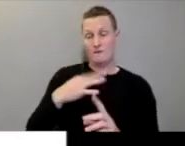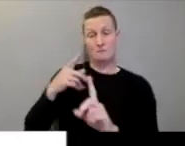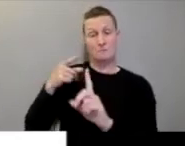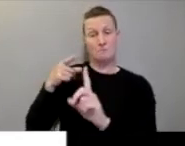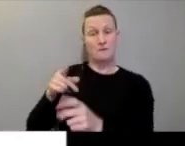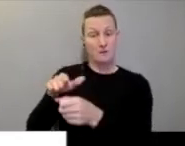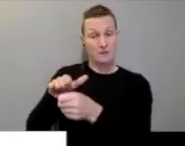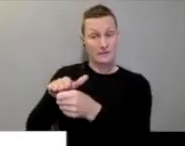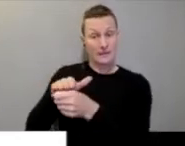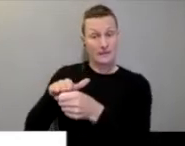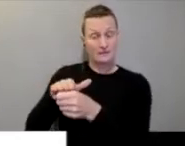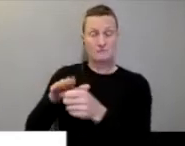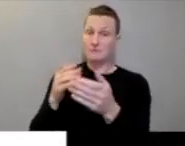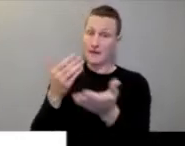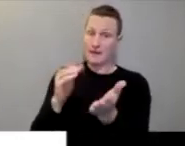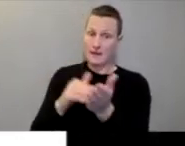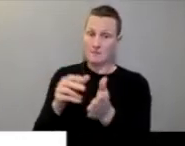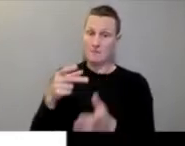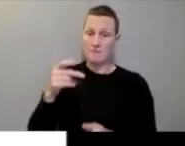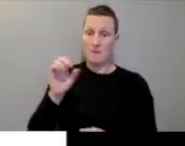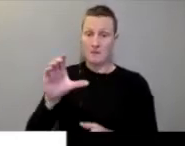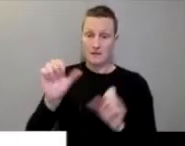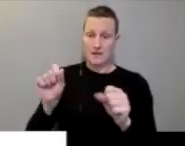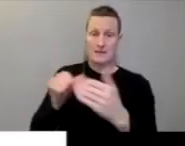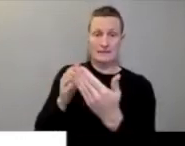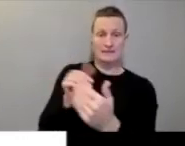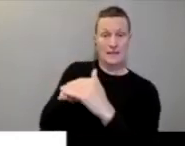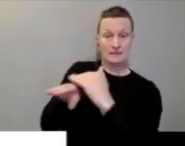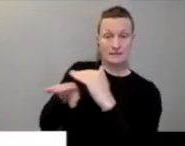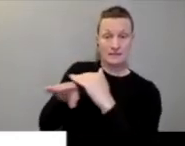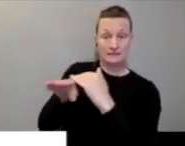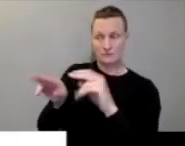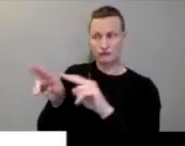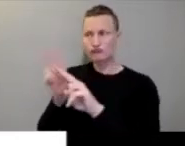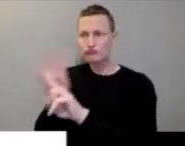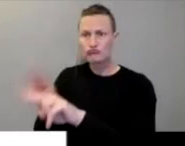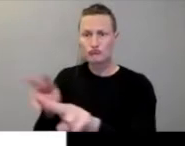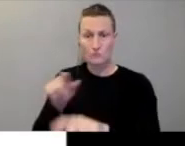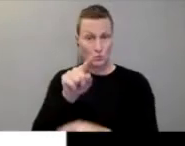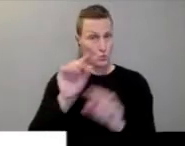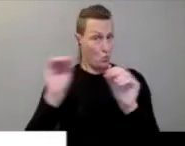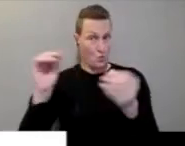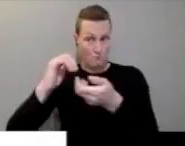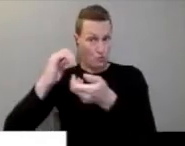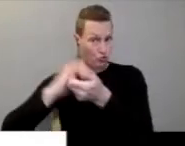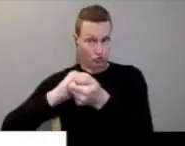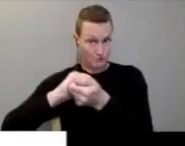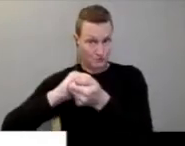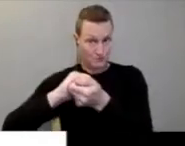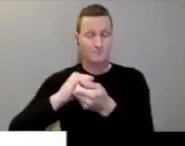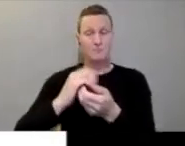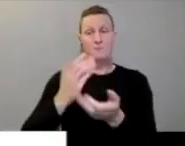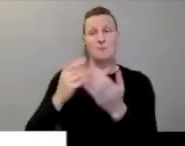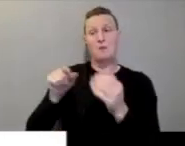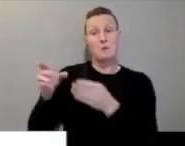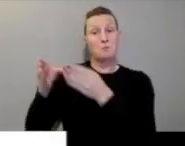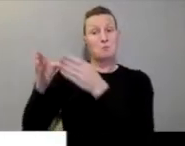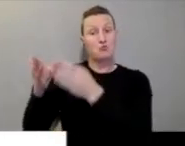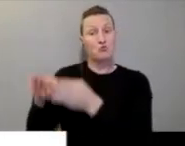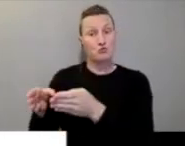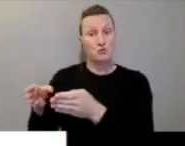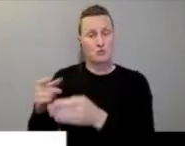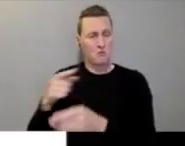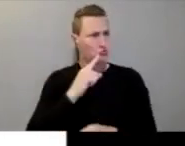accessible, but you're working with a partner and they're able to say, yes, you can use this site, then certainly